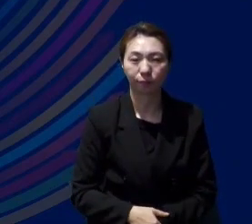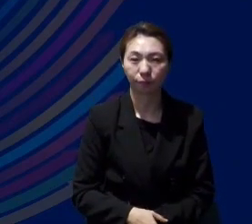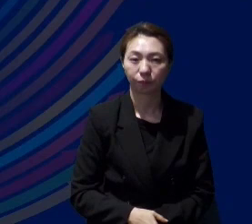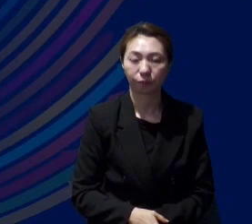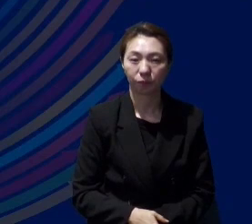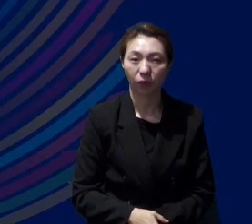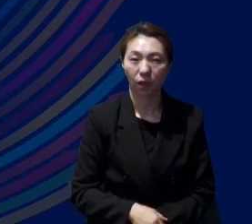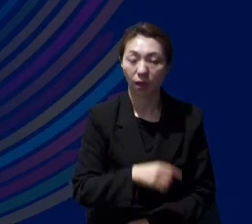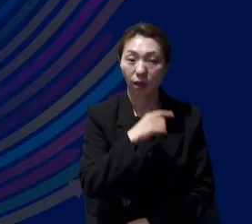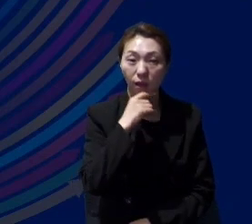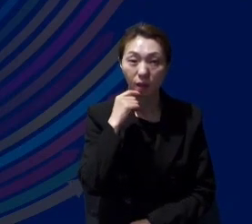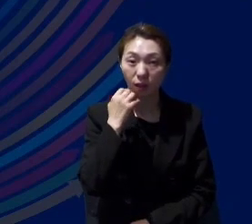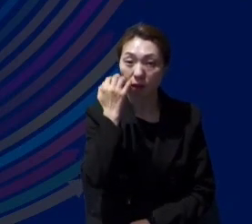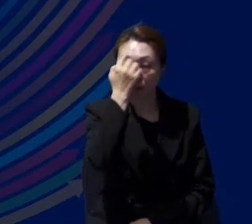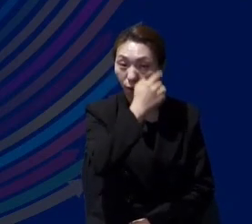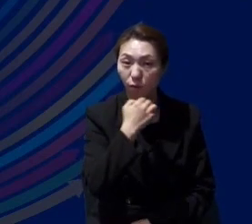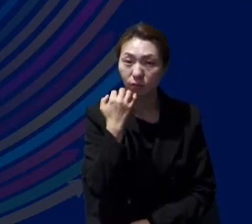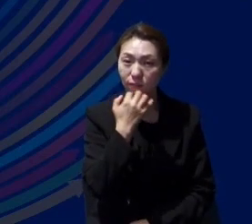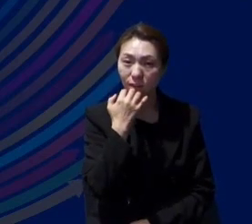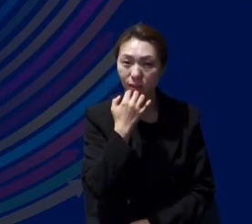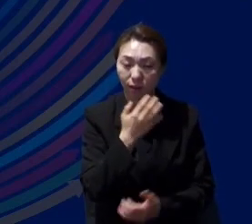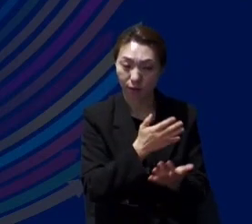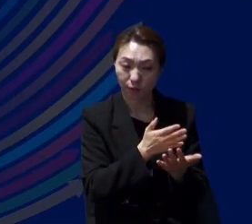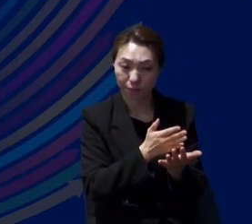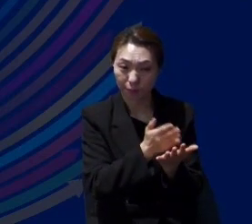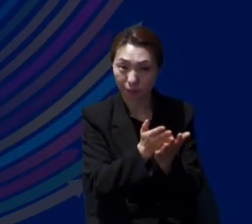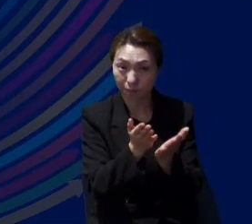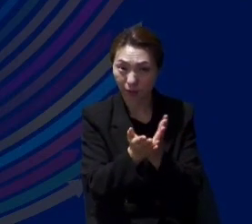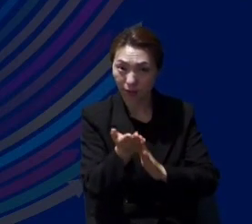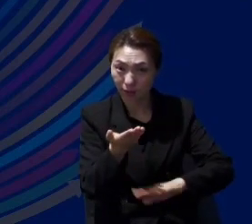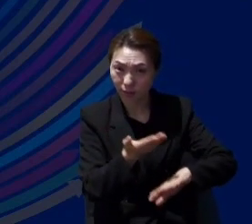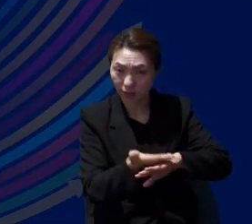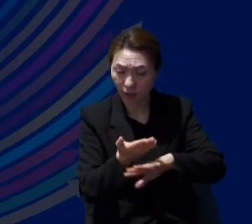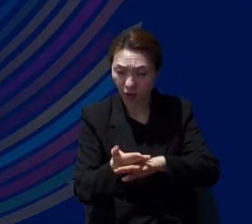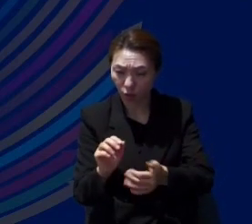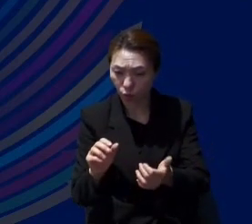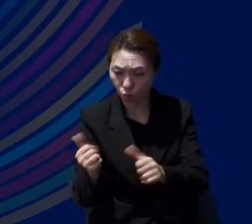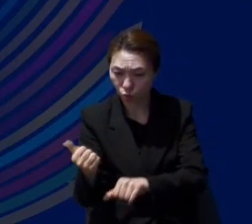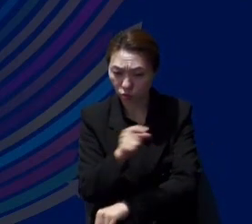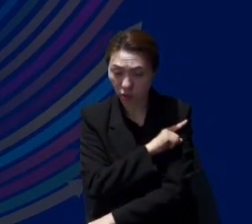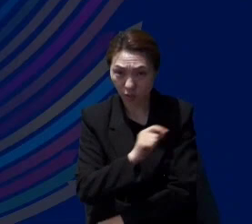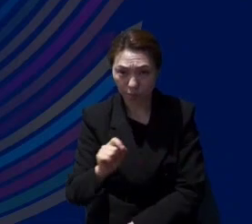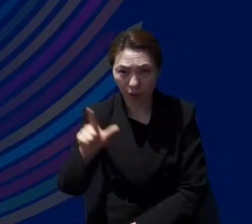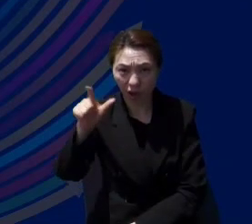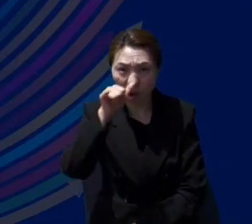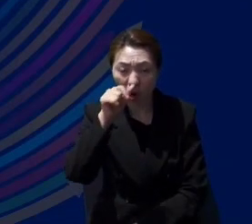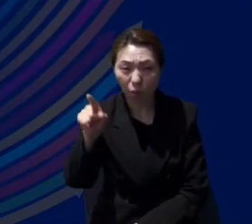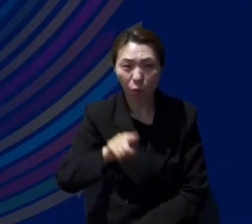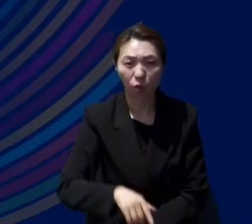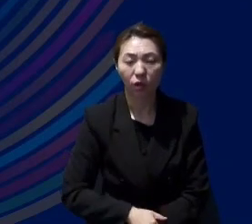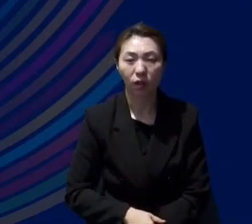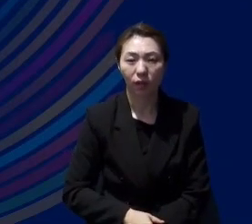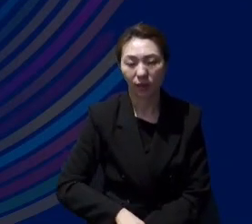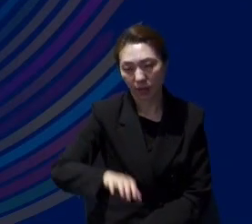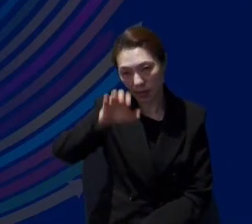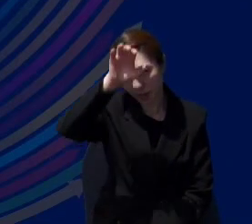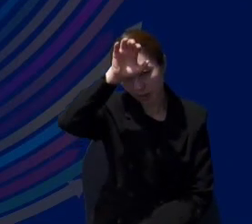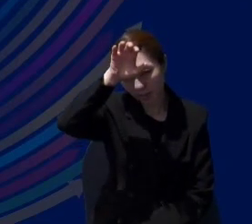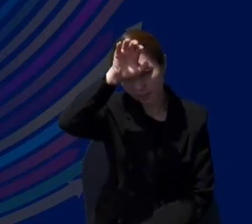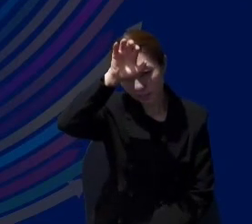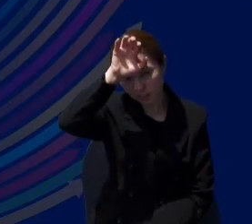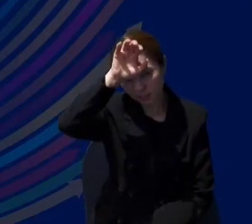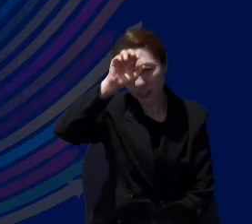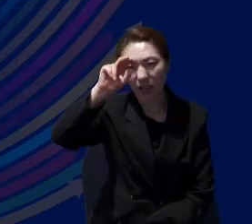see that, for example, for HIV, where mortality for the Black population is just so much higher than it is for any other